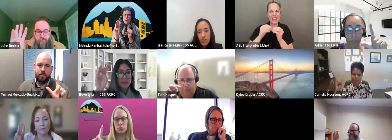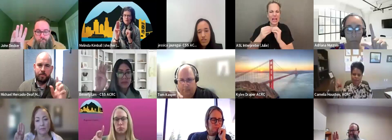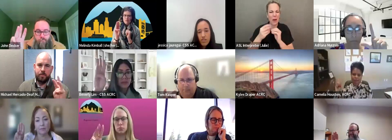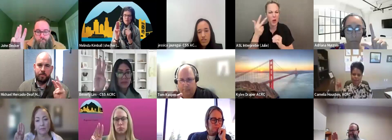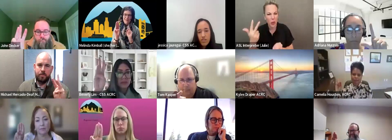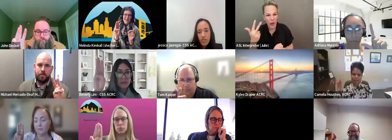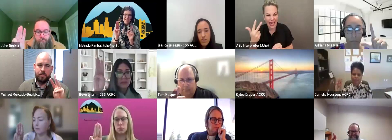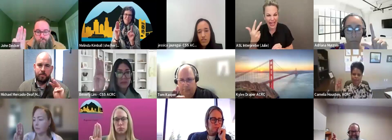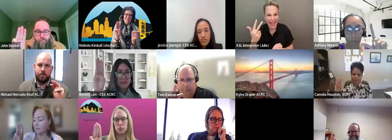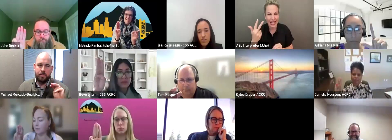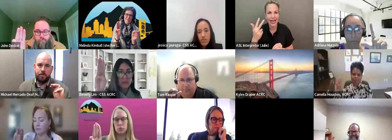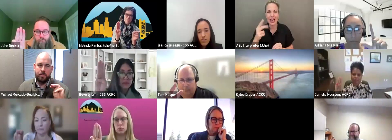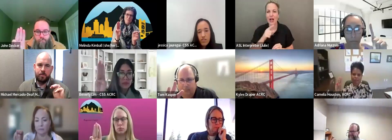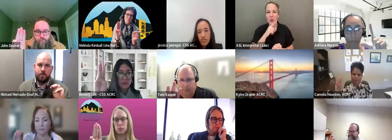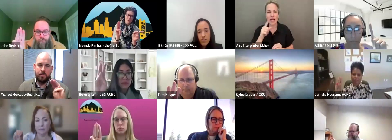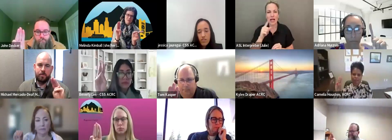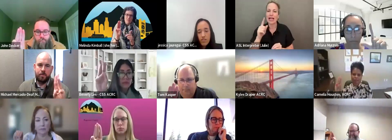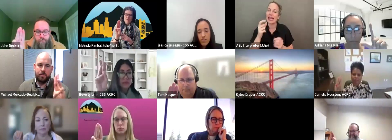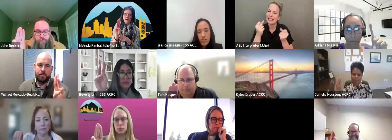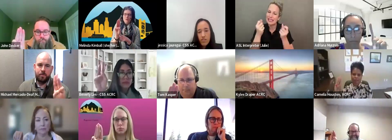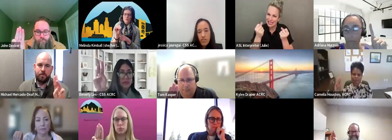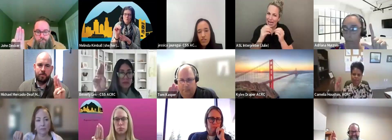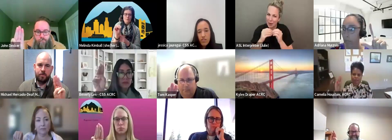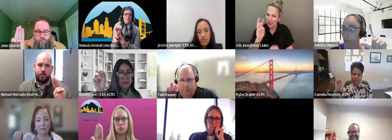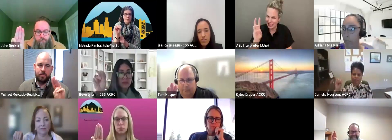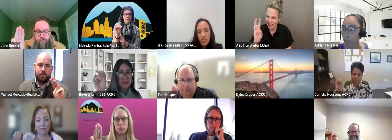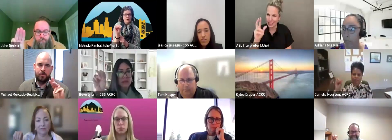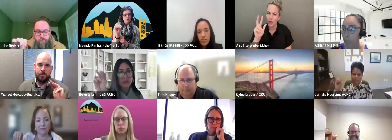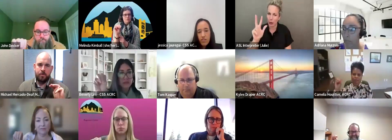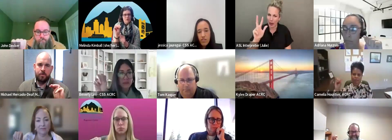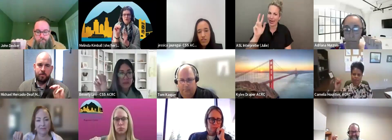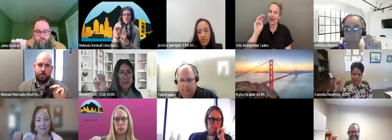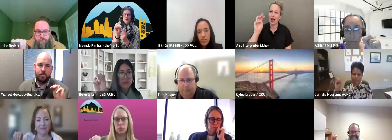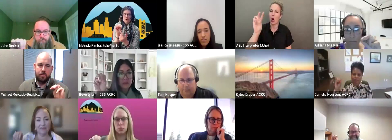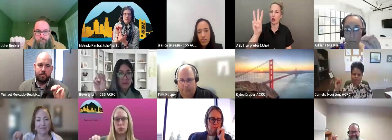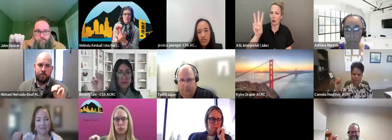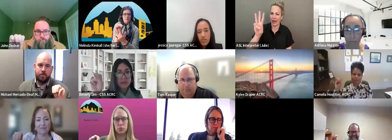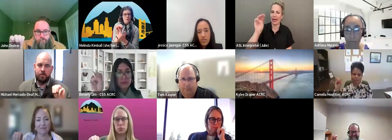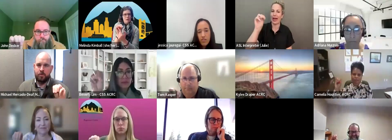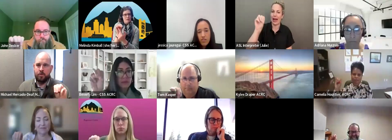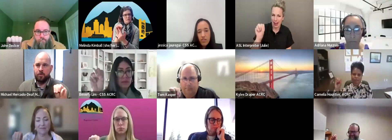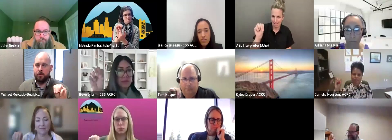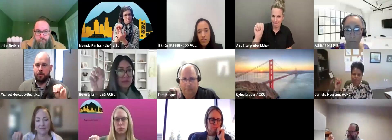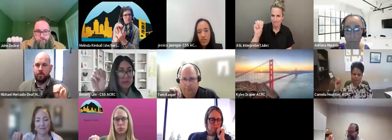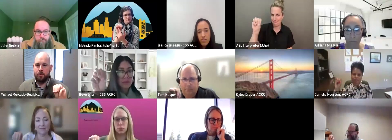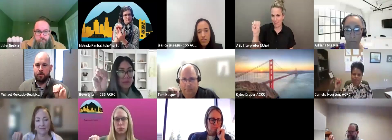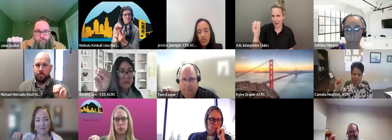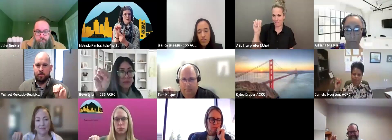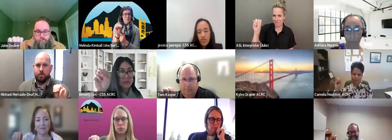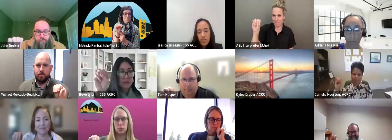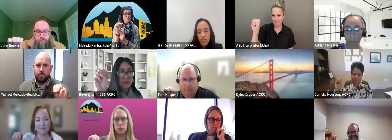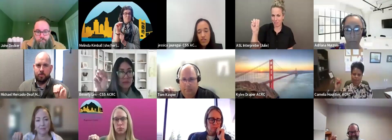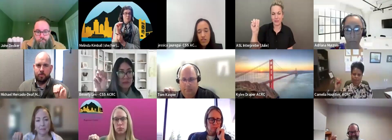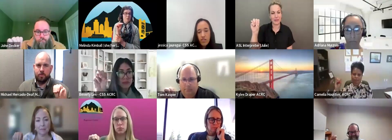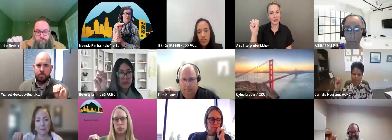as we might think of it, but actually it's a sign language number 6. And you're going to bend it over your thumb and your pinky that touch each other.